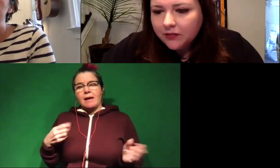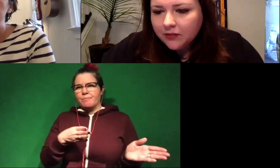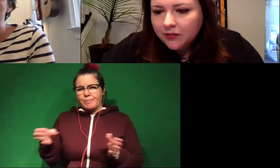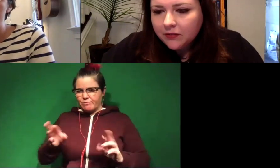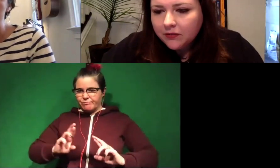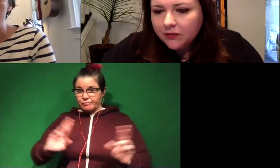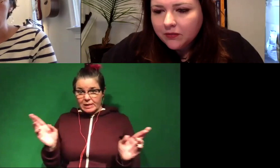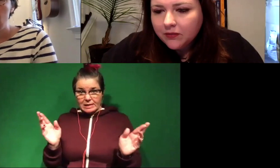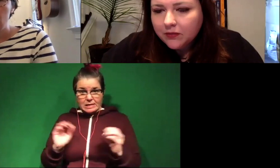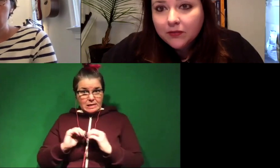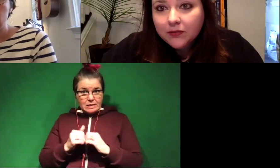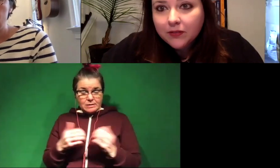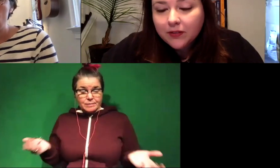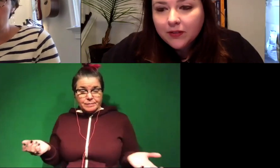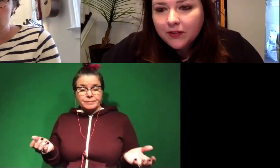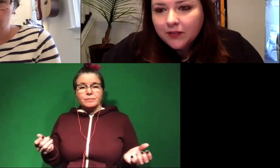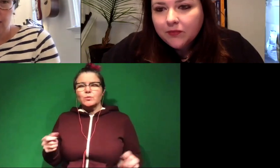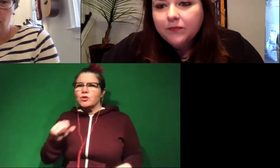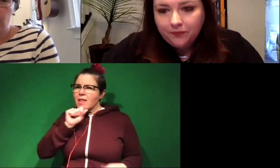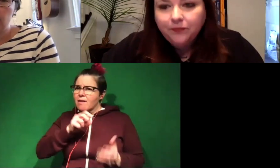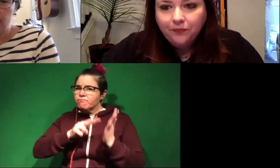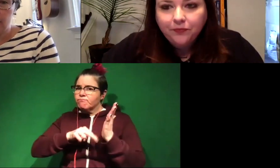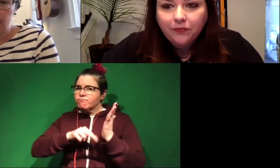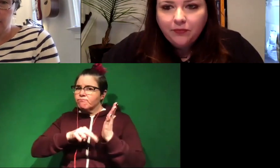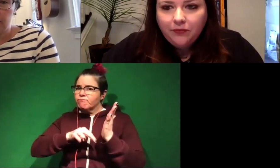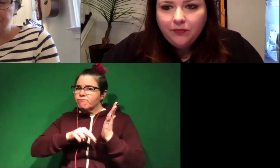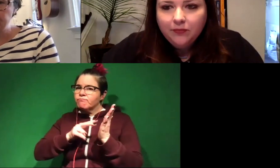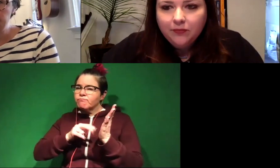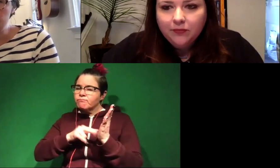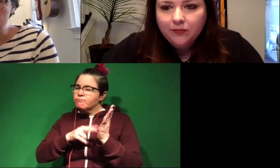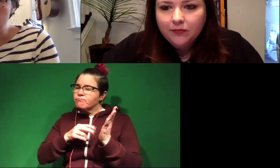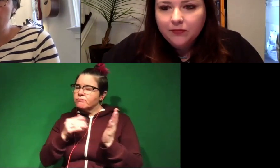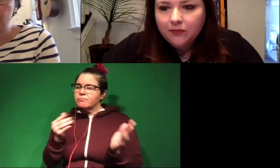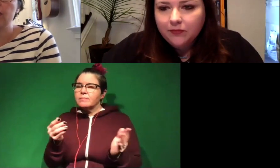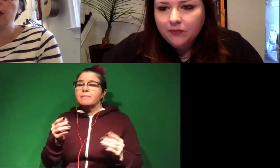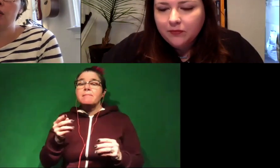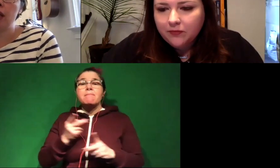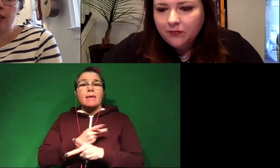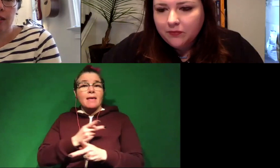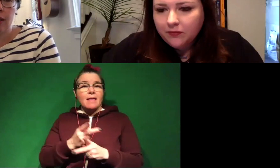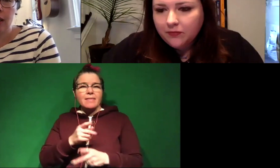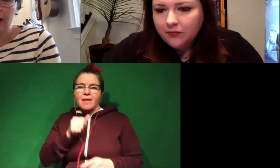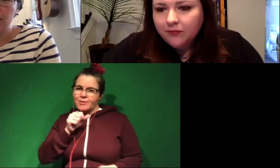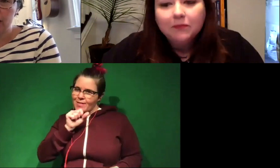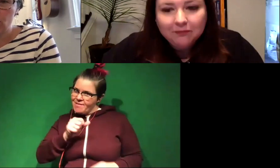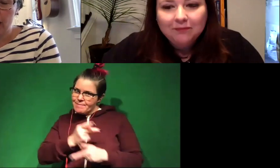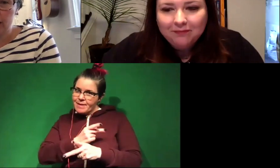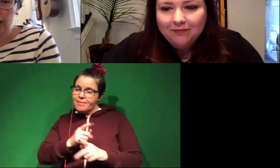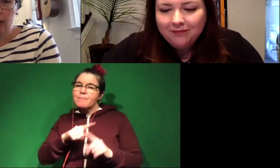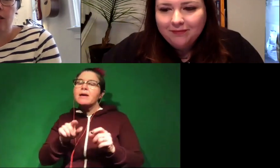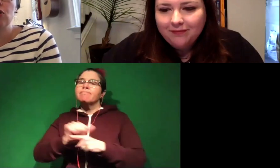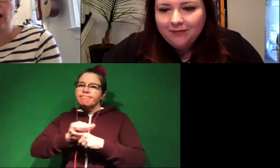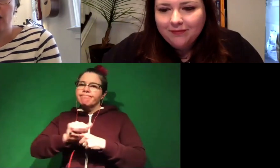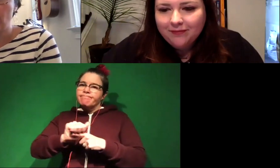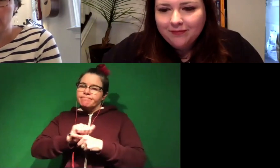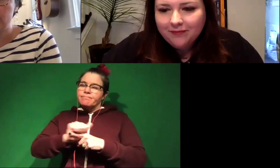job are to love to read. So I read a lot. Math, I don't love it, but I practice it